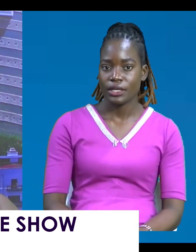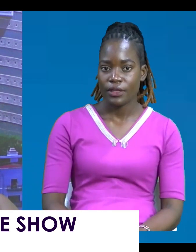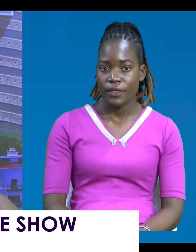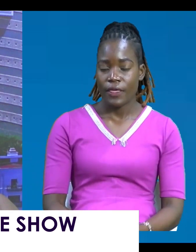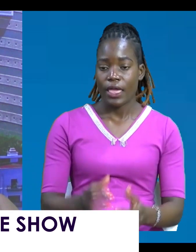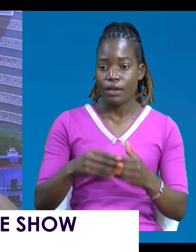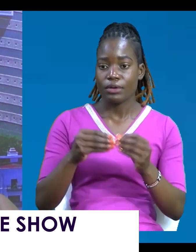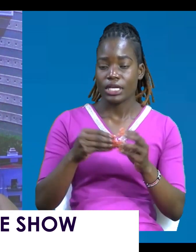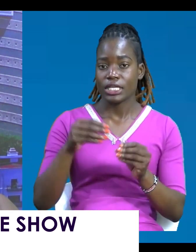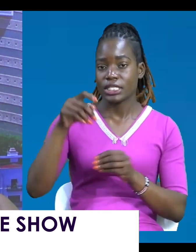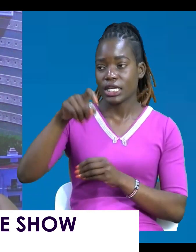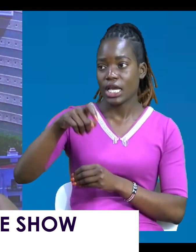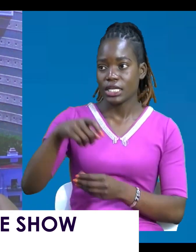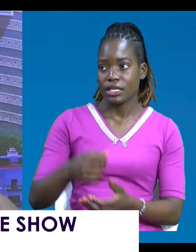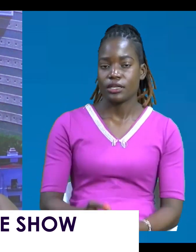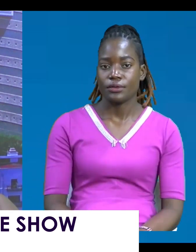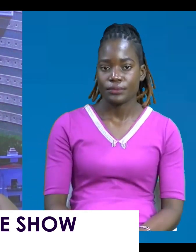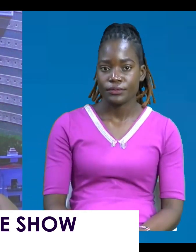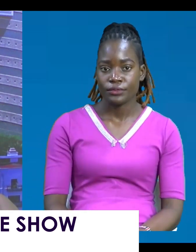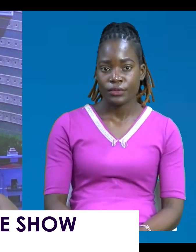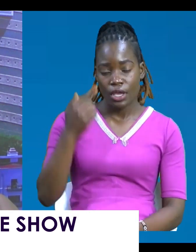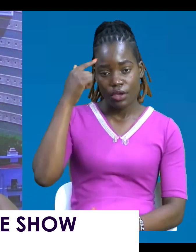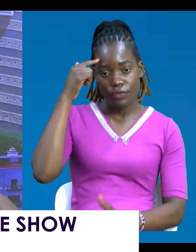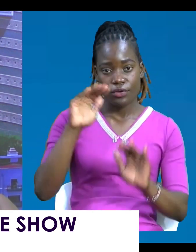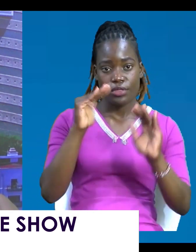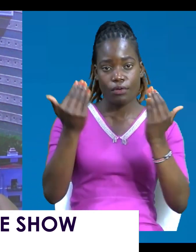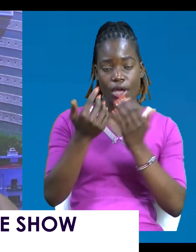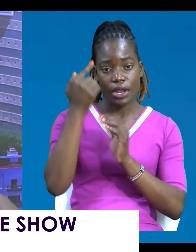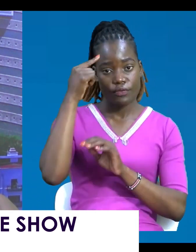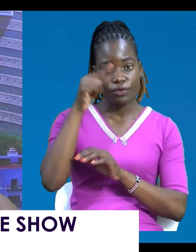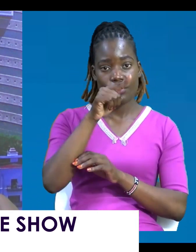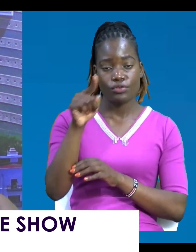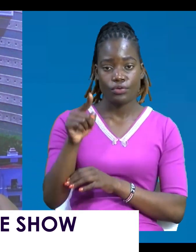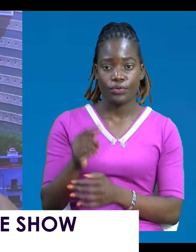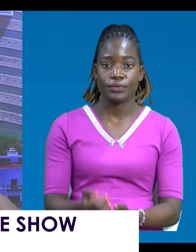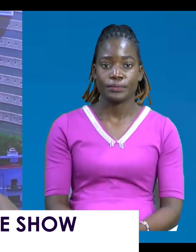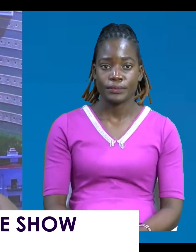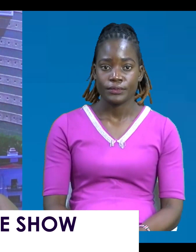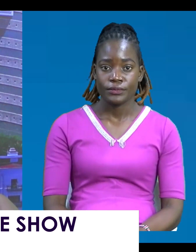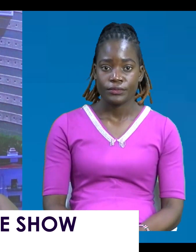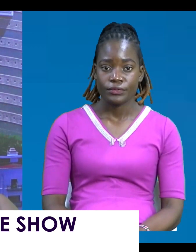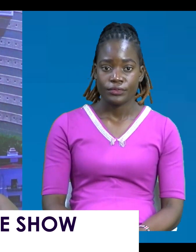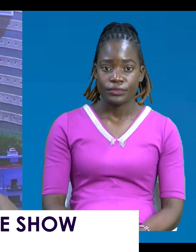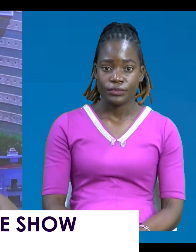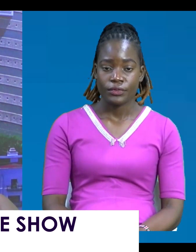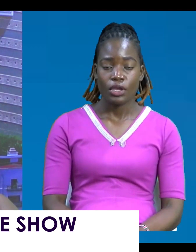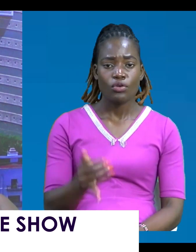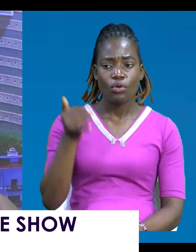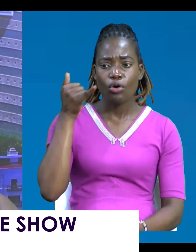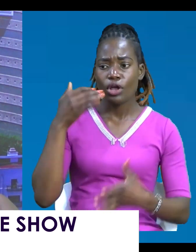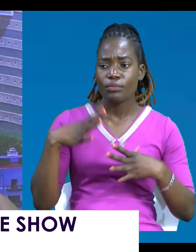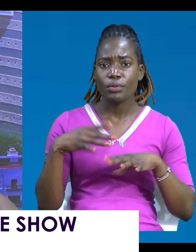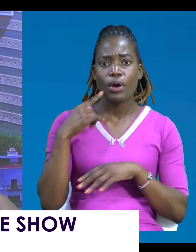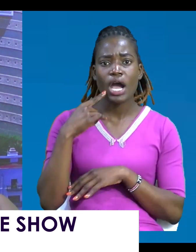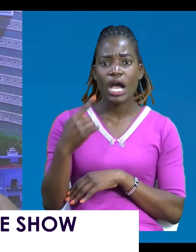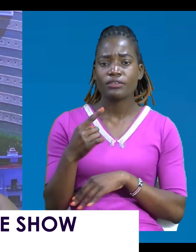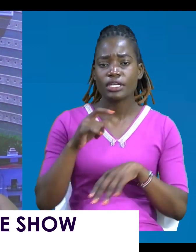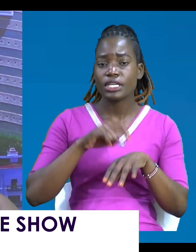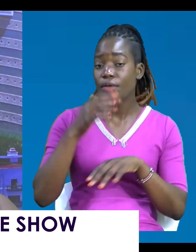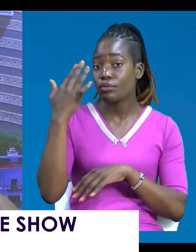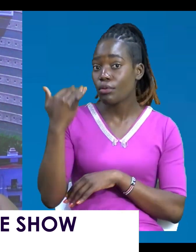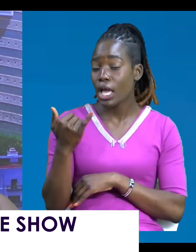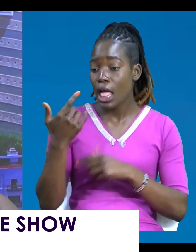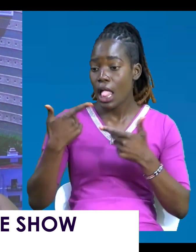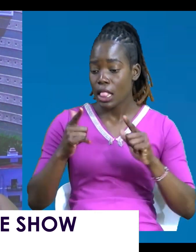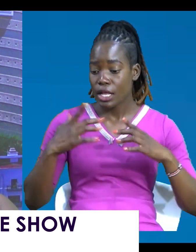I'm creating a need for the world for you. Why should you be the one to call people 100 times? Let